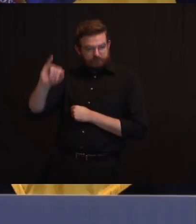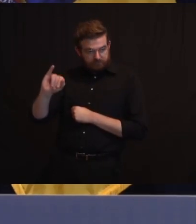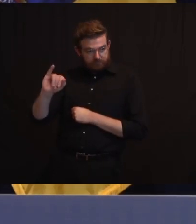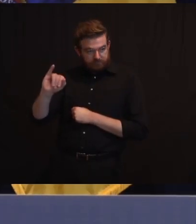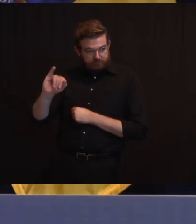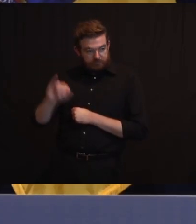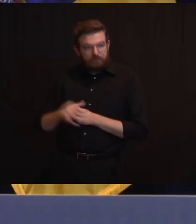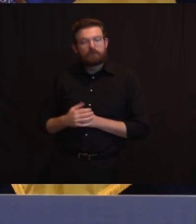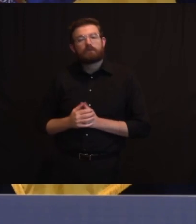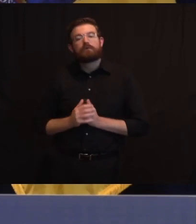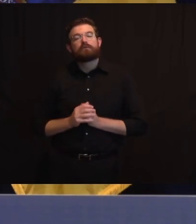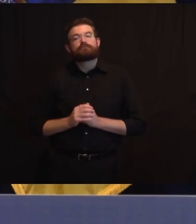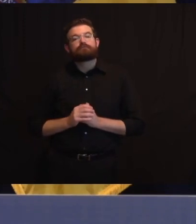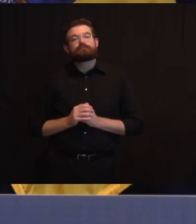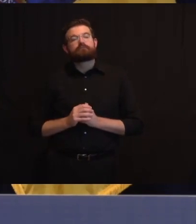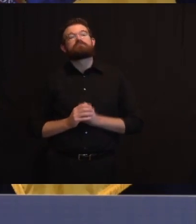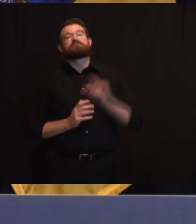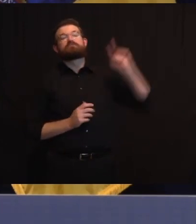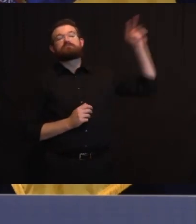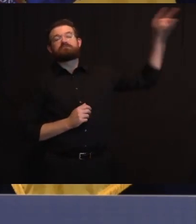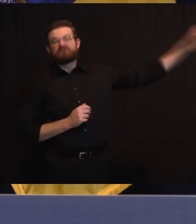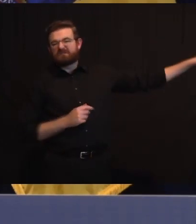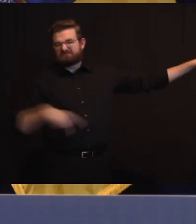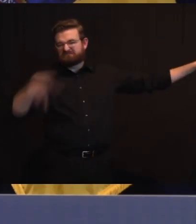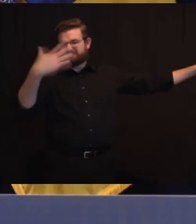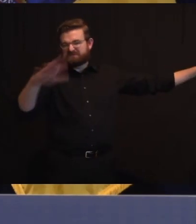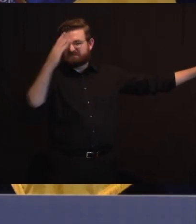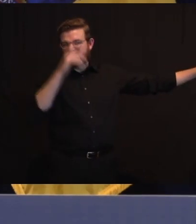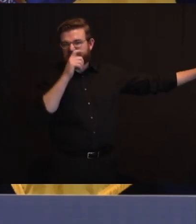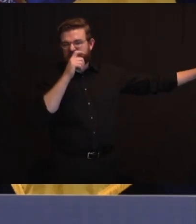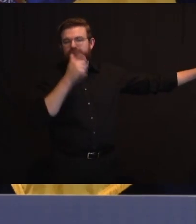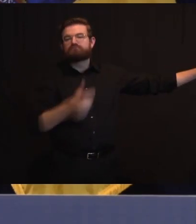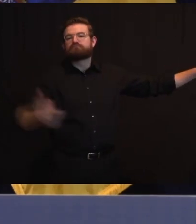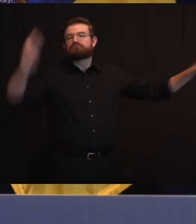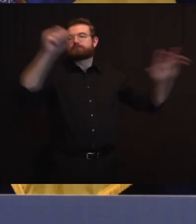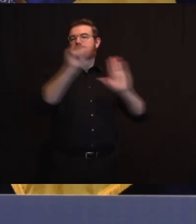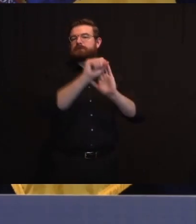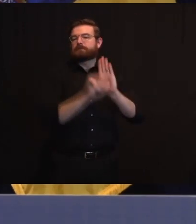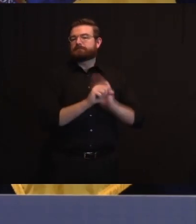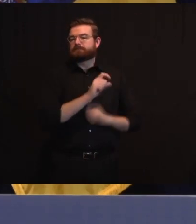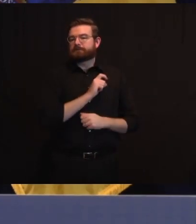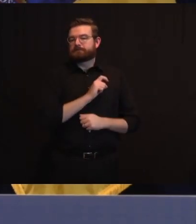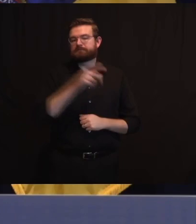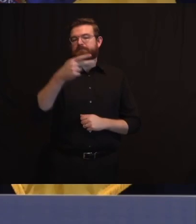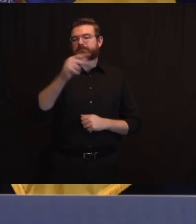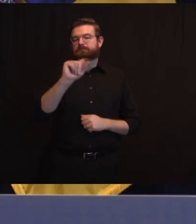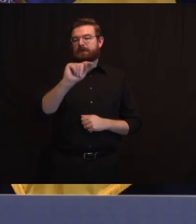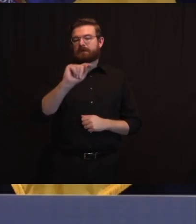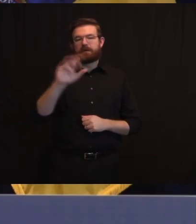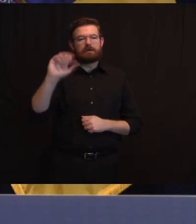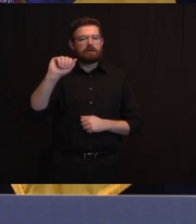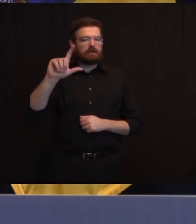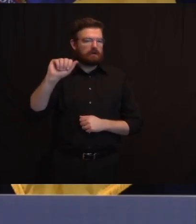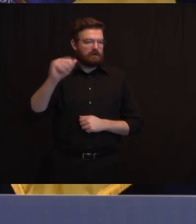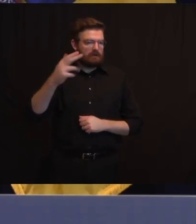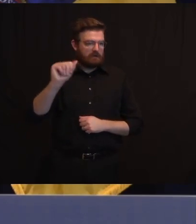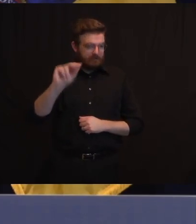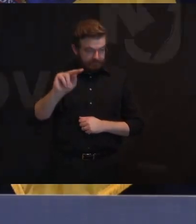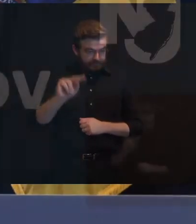introduction, Superintendent of the State Police, Colonel Pat Callahan. We're also joined, although she's in the audience, please don't hold it against me,